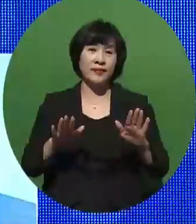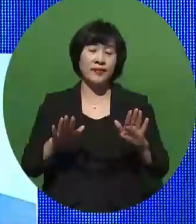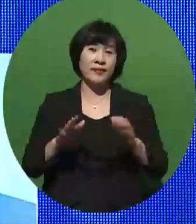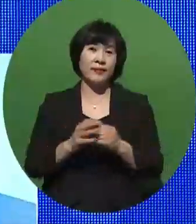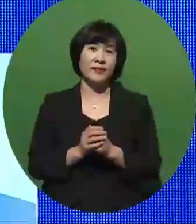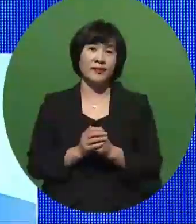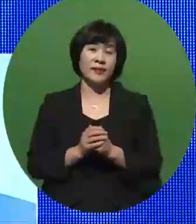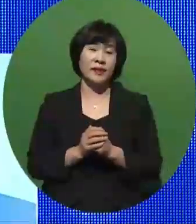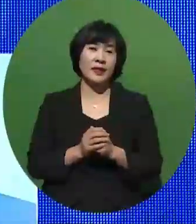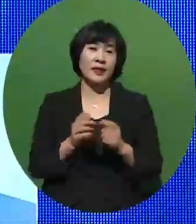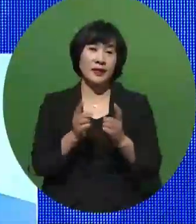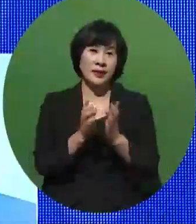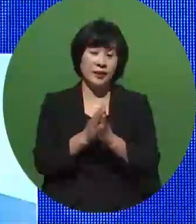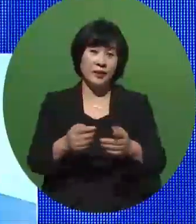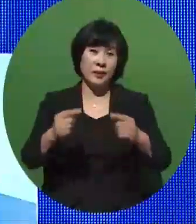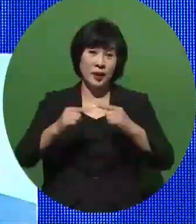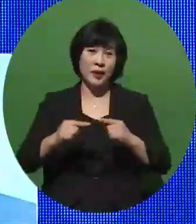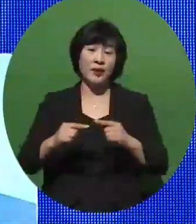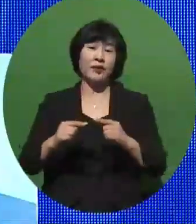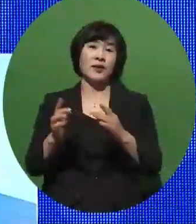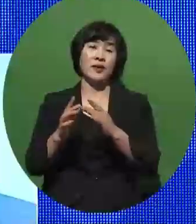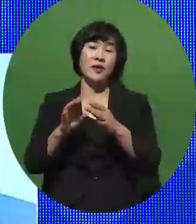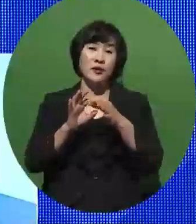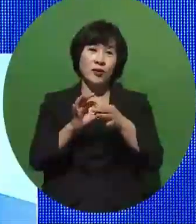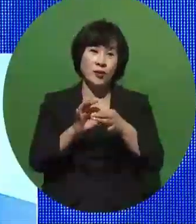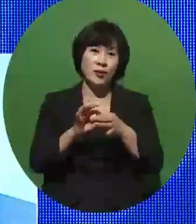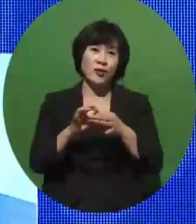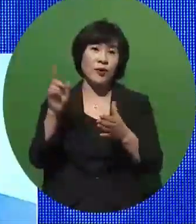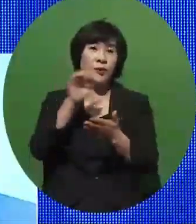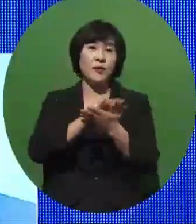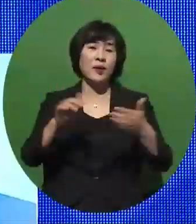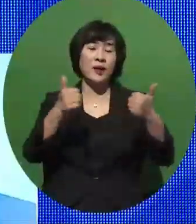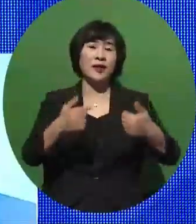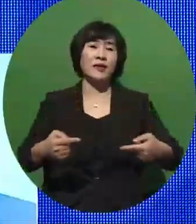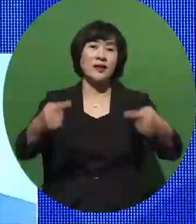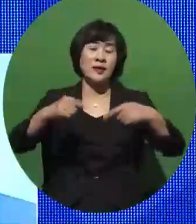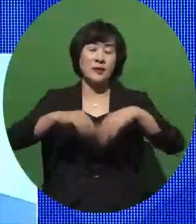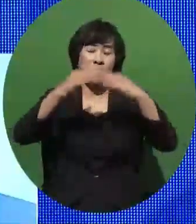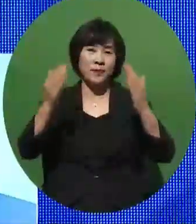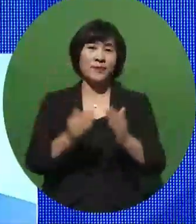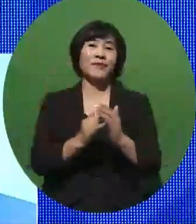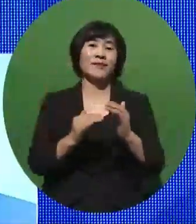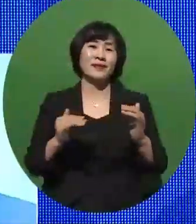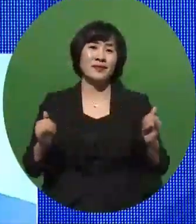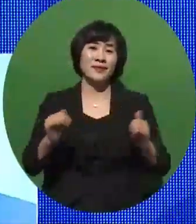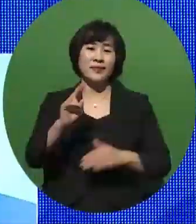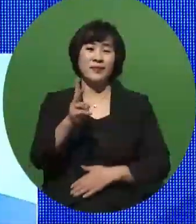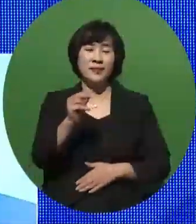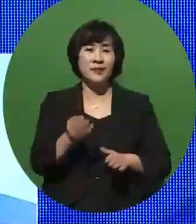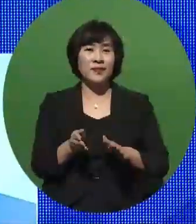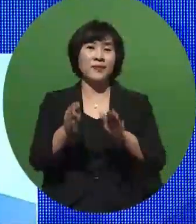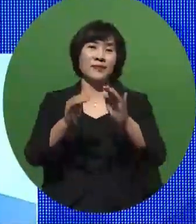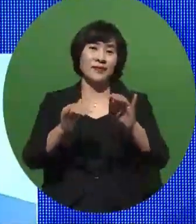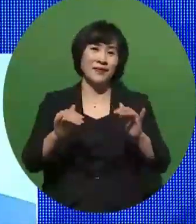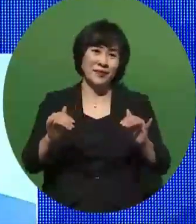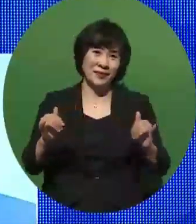To all those who participated in Kim Dae-jung Peace Forum online, on-site and